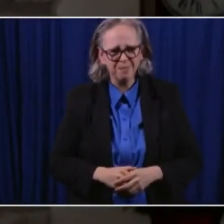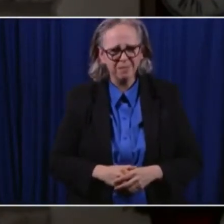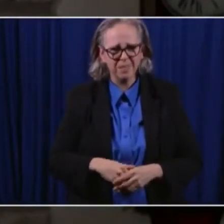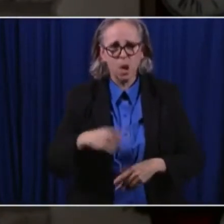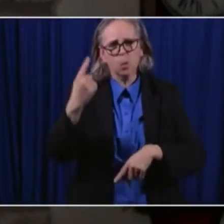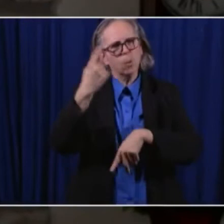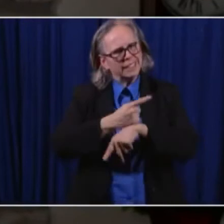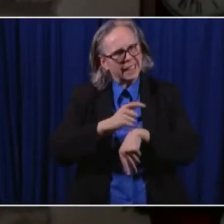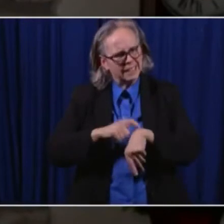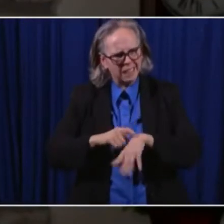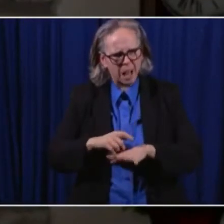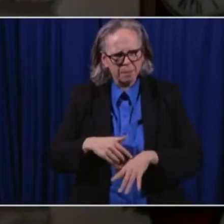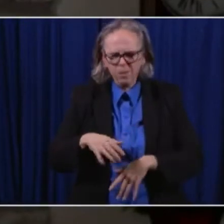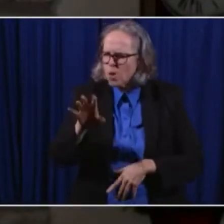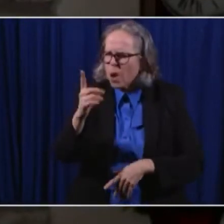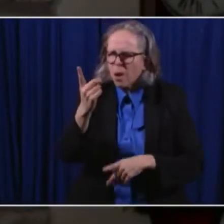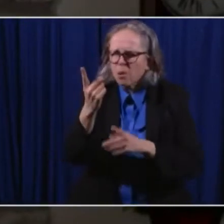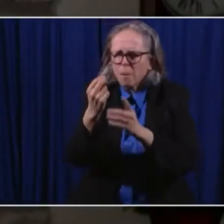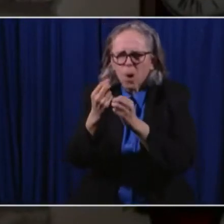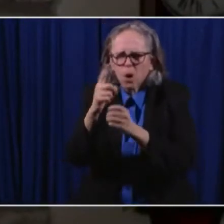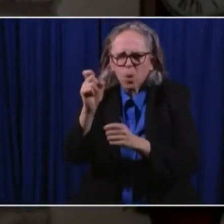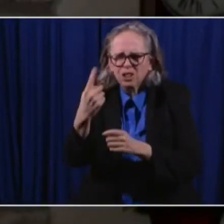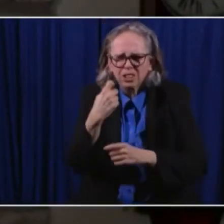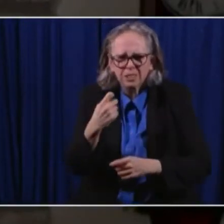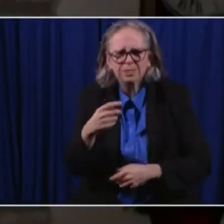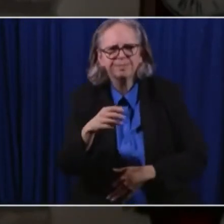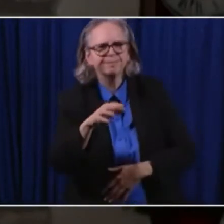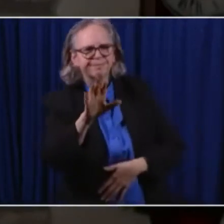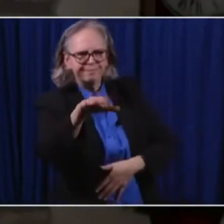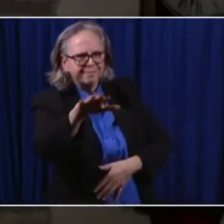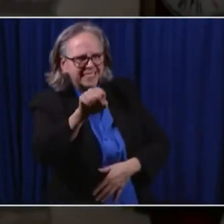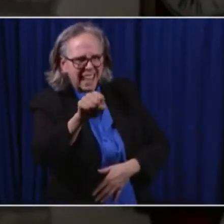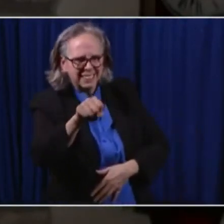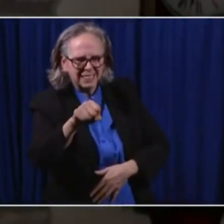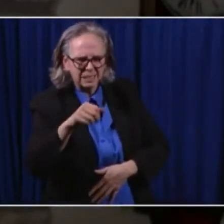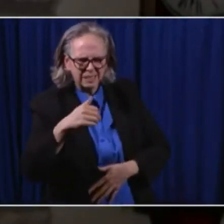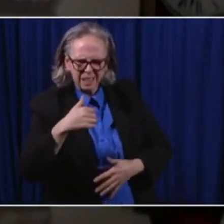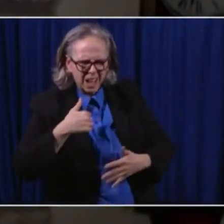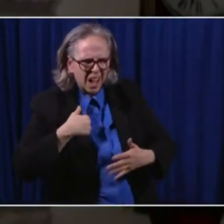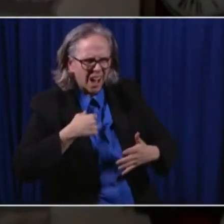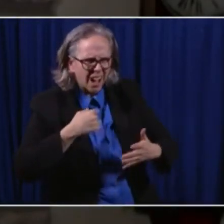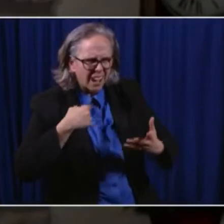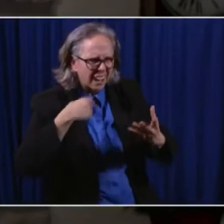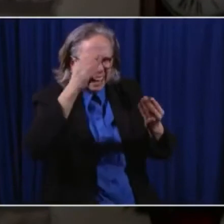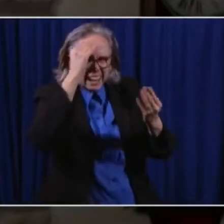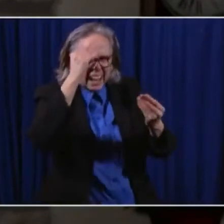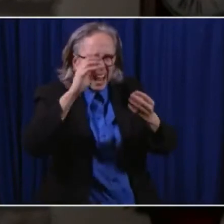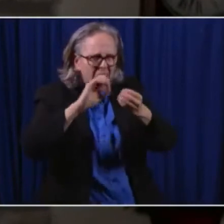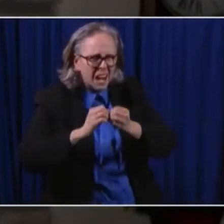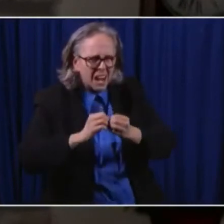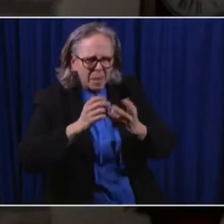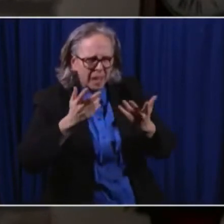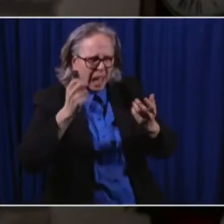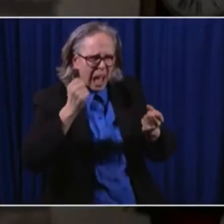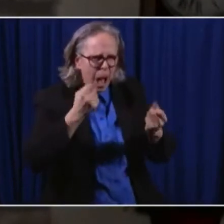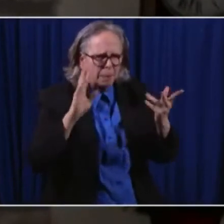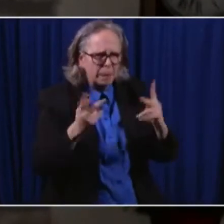another question. Yeah, I was wondering about when the data is going to be available for how many people are getting vaccinated.